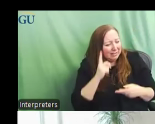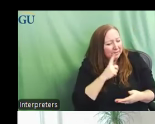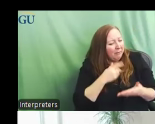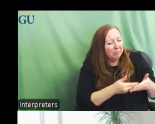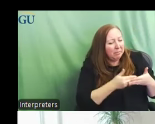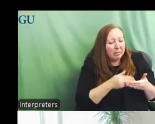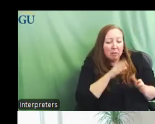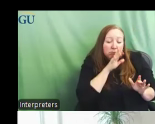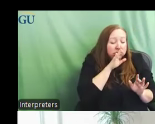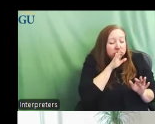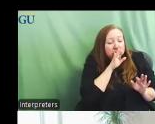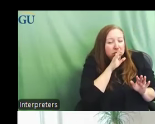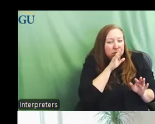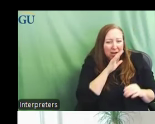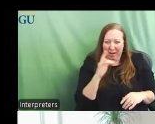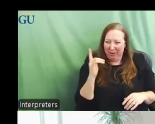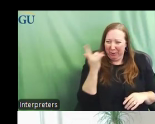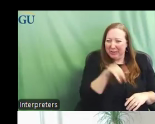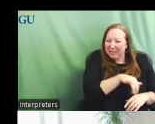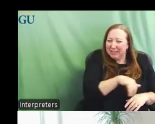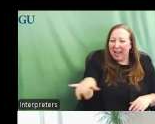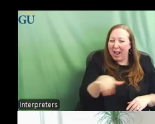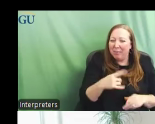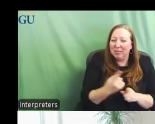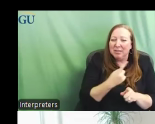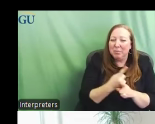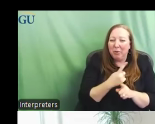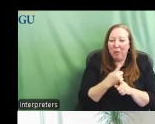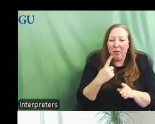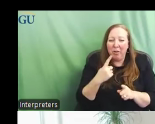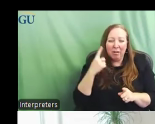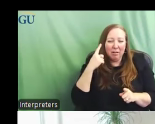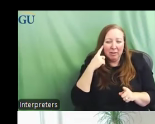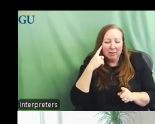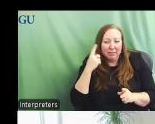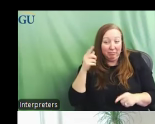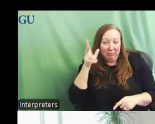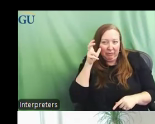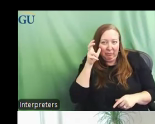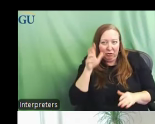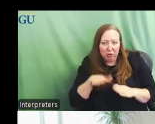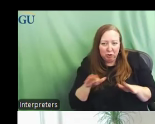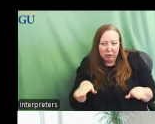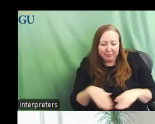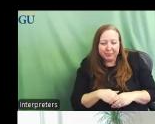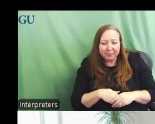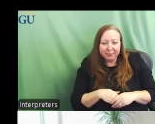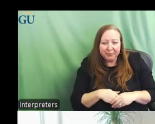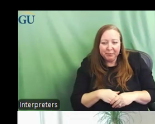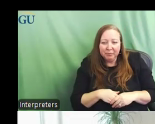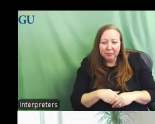like early vocal behavior for a lot of kids with typical hearing, and not being aware